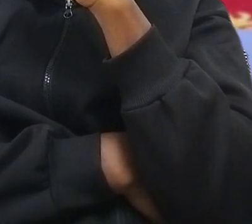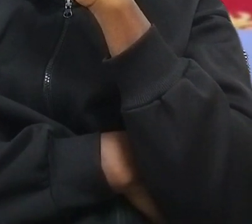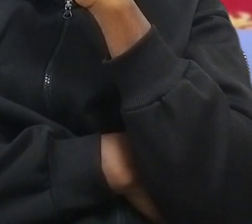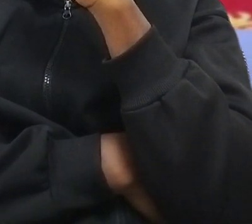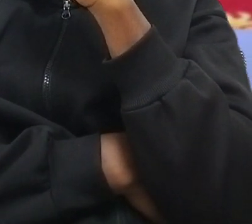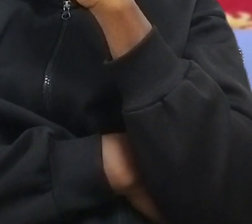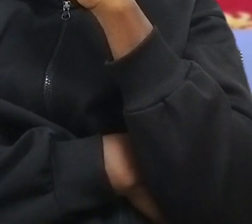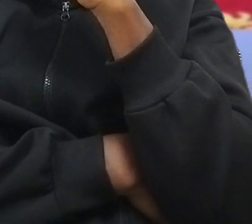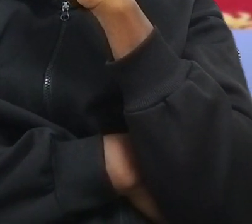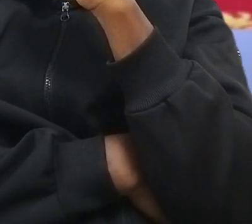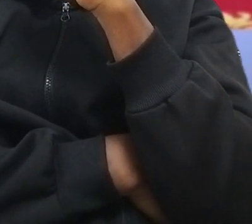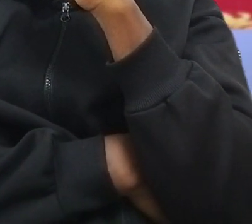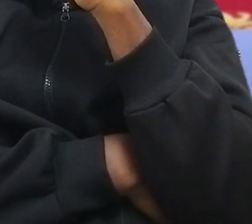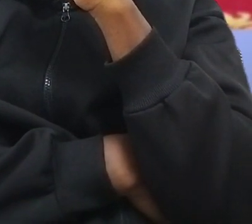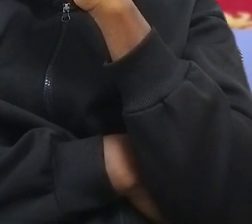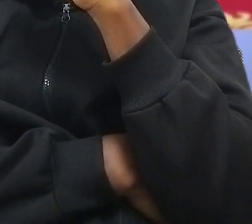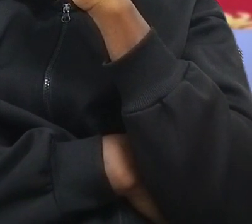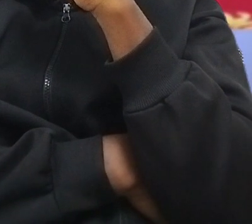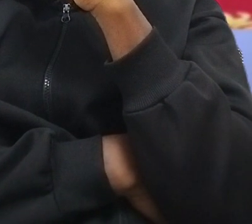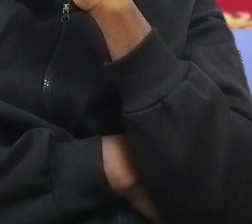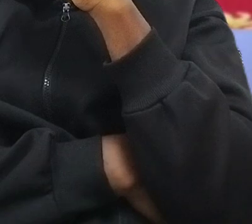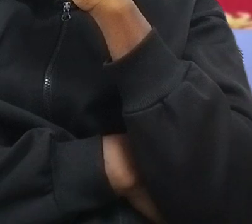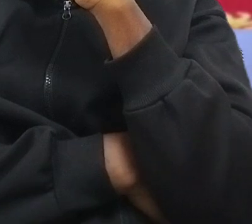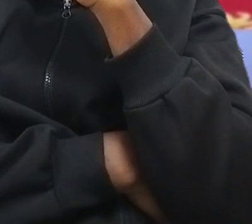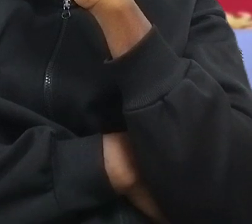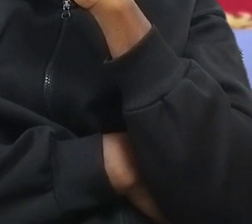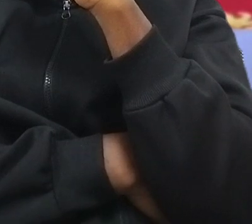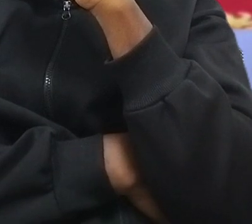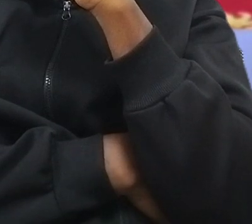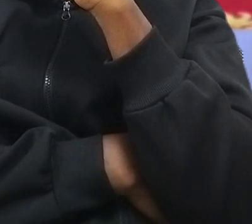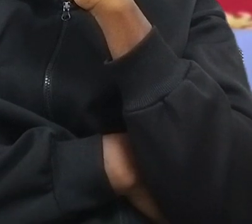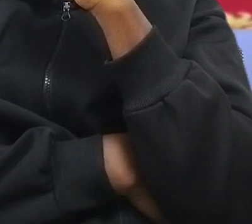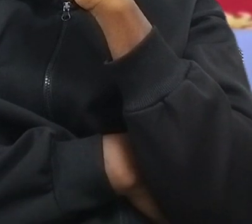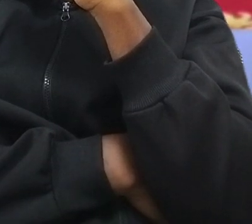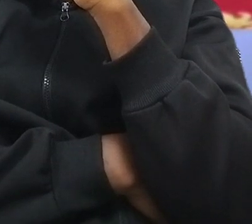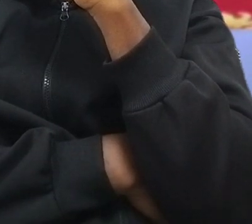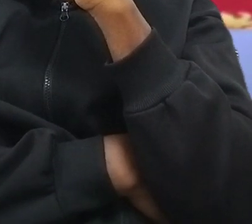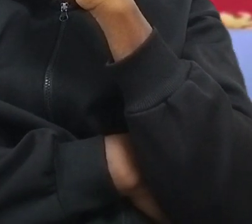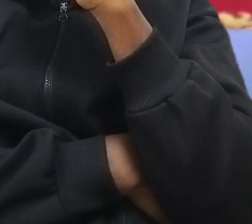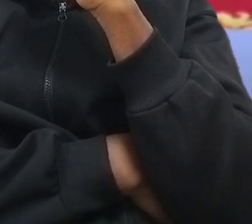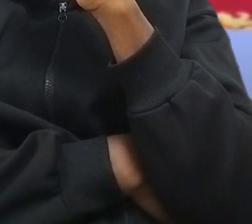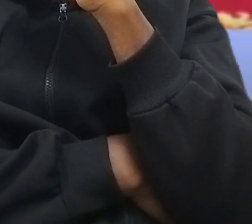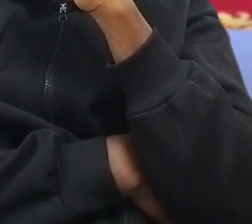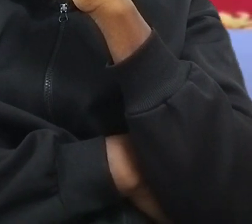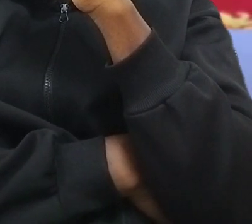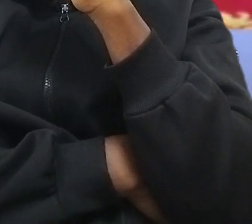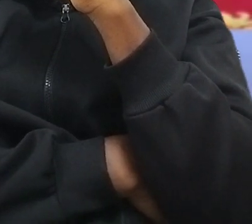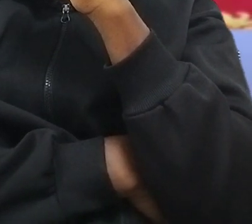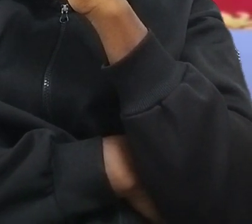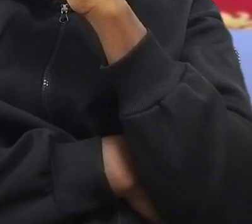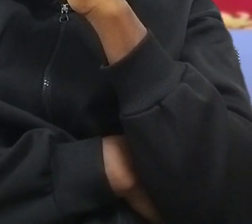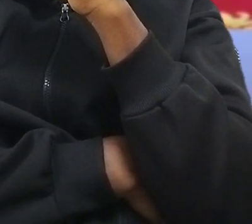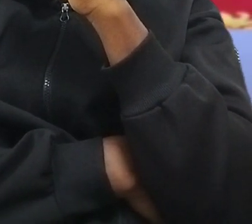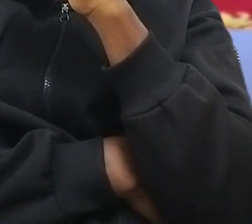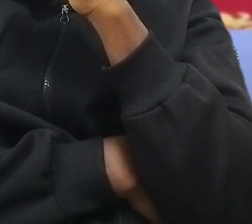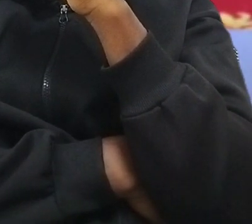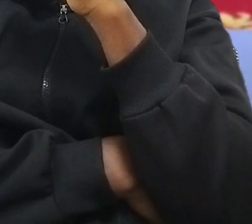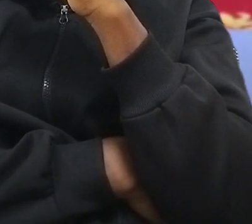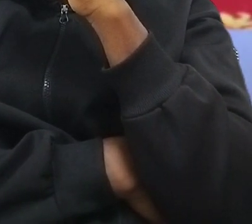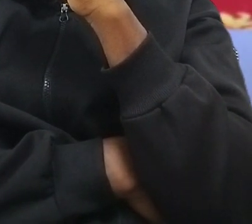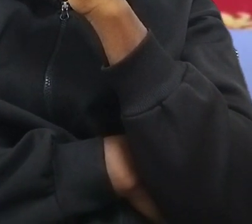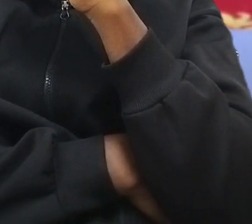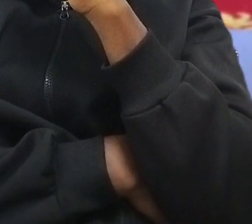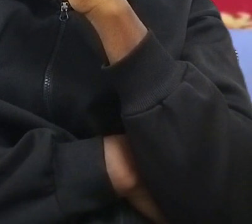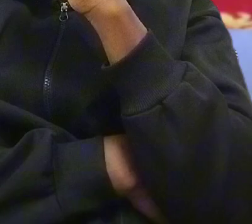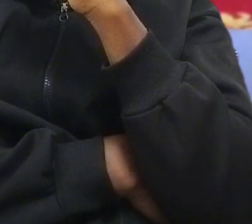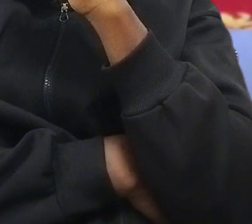updates from Parliament, the 9th Parliament. Say Abansman Bagbin, ye is on a speaker.